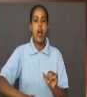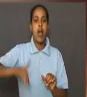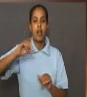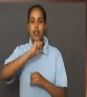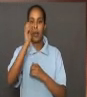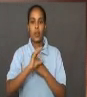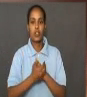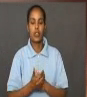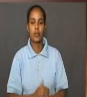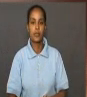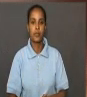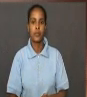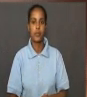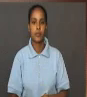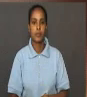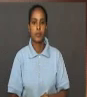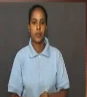at higher temperatures.